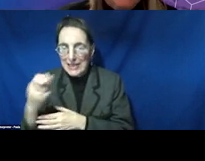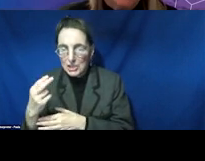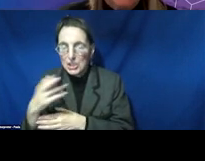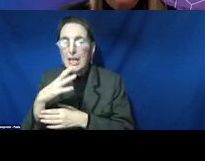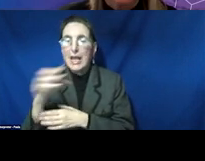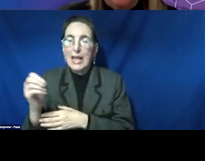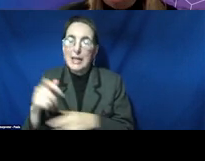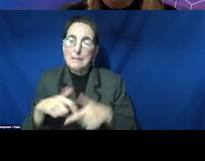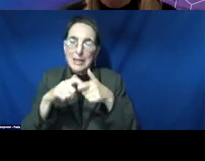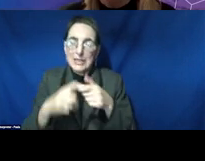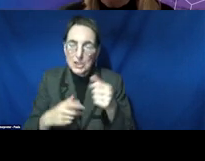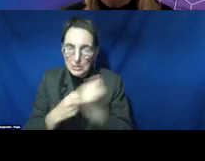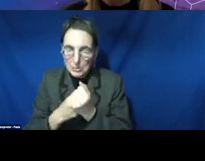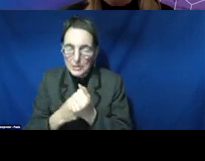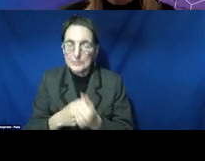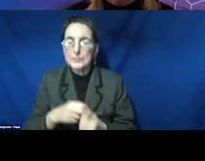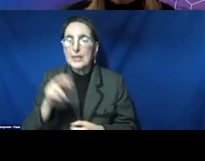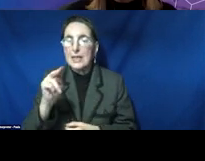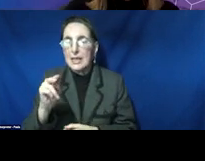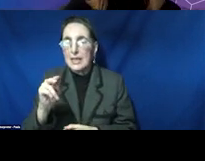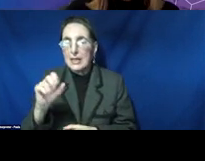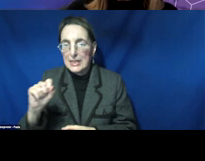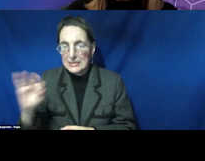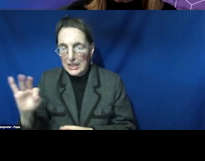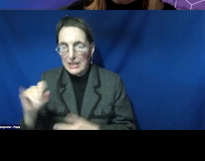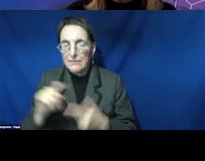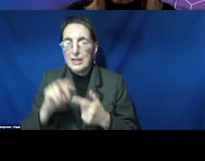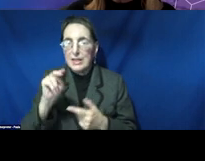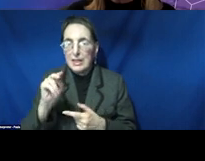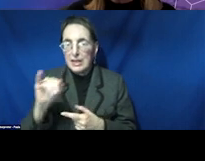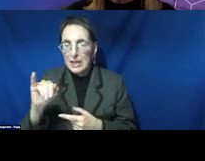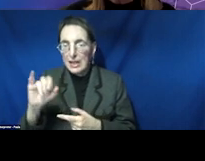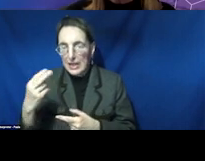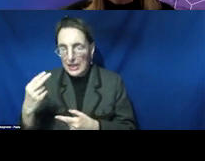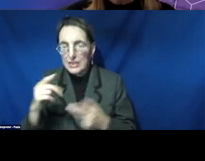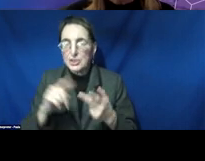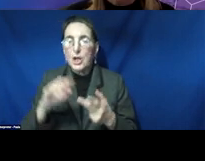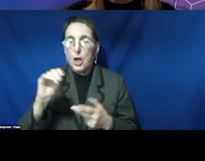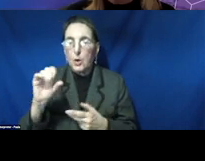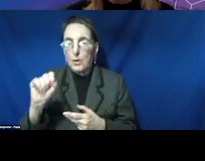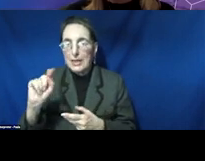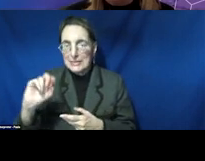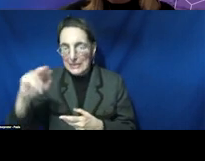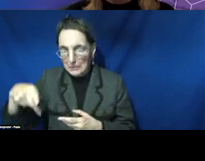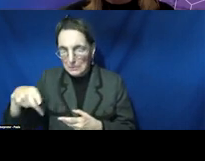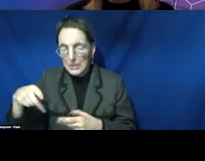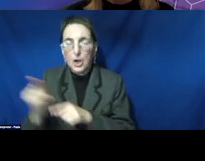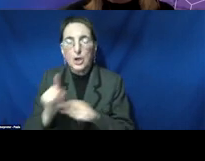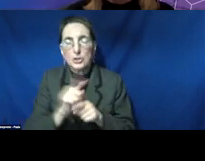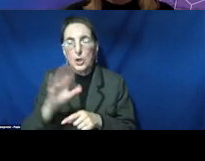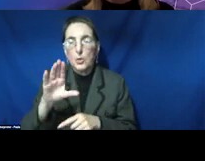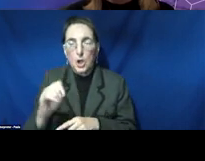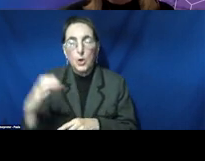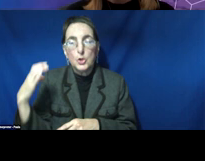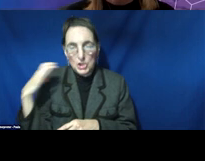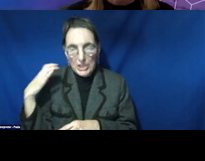NSF, NIH, and OSTP in this space also co-chair an interagency working group on what those